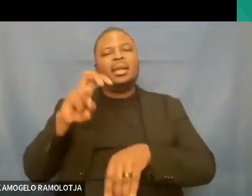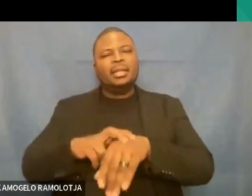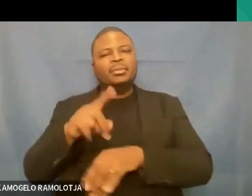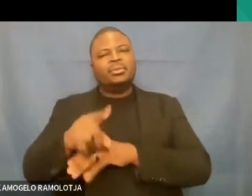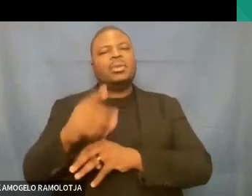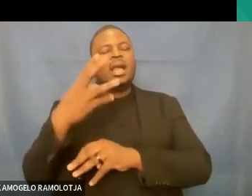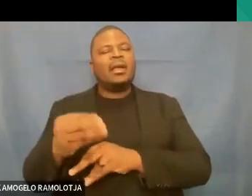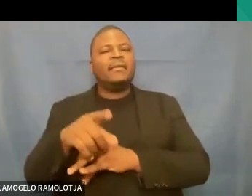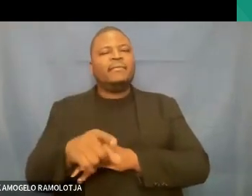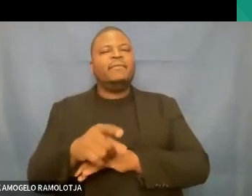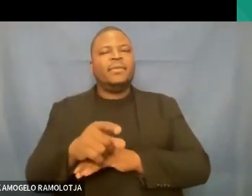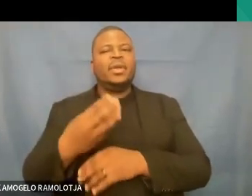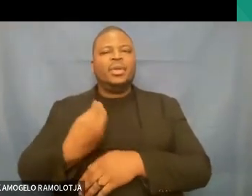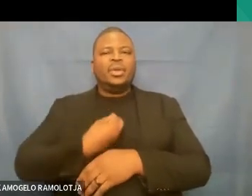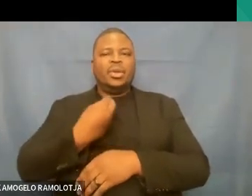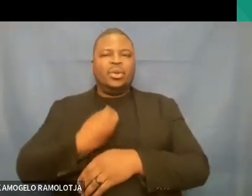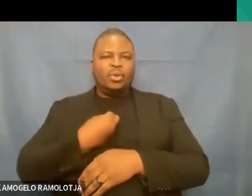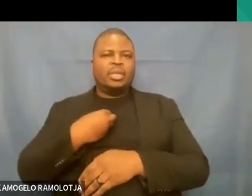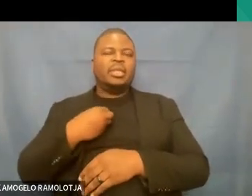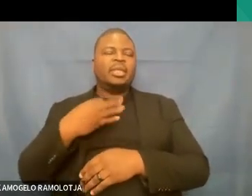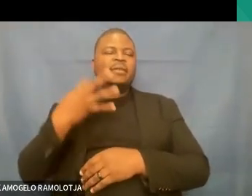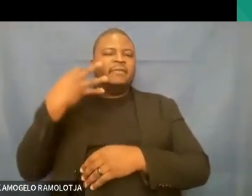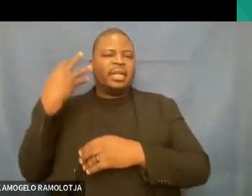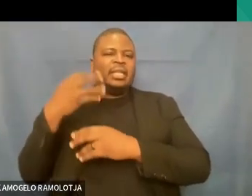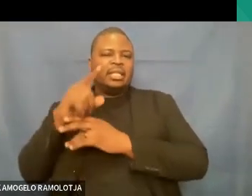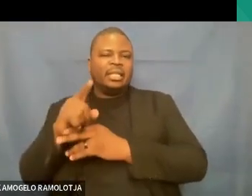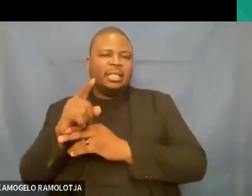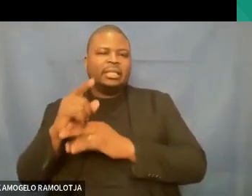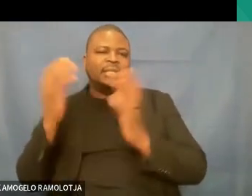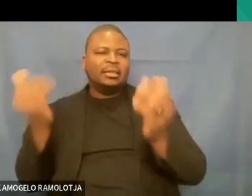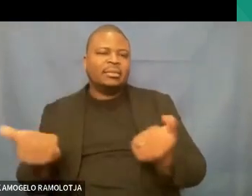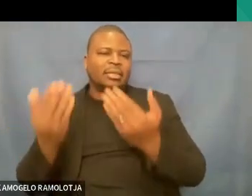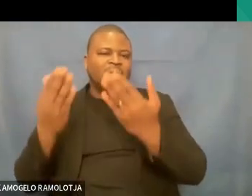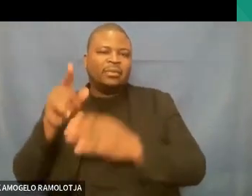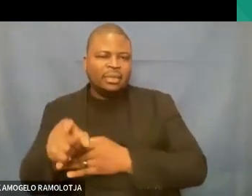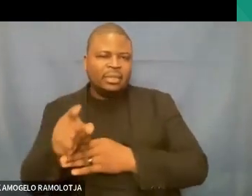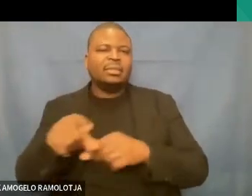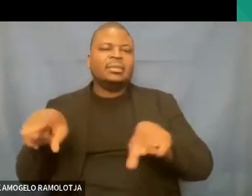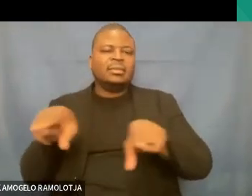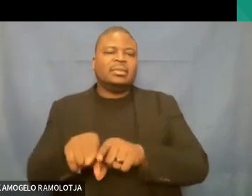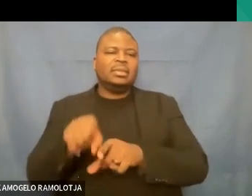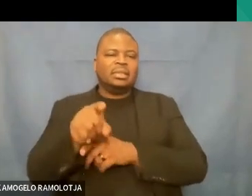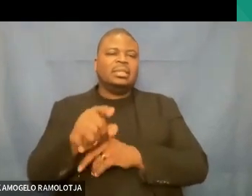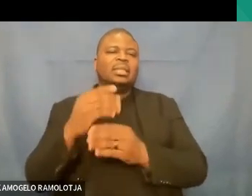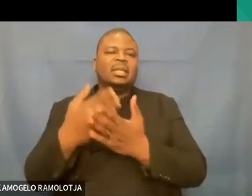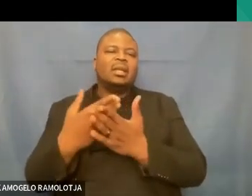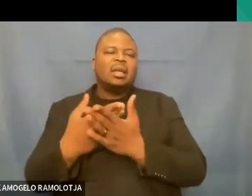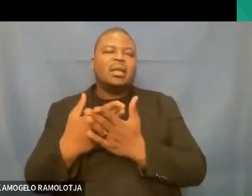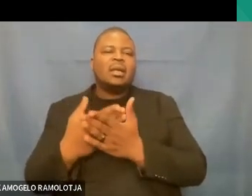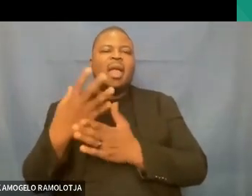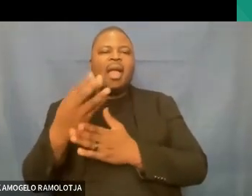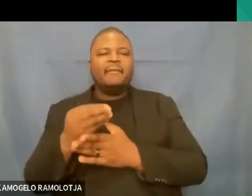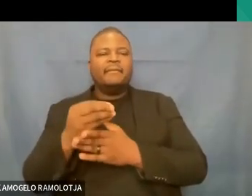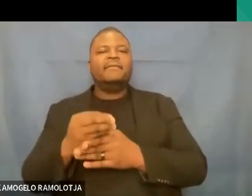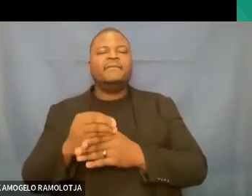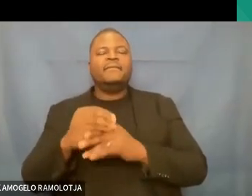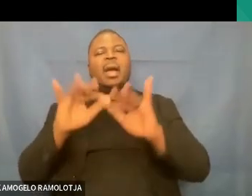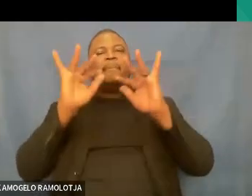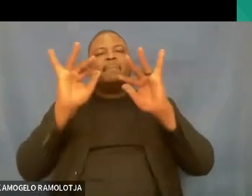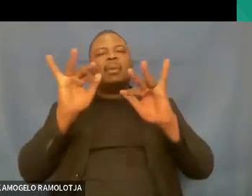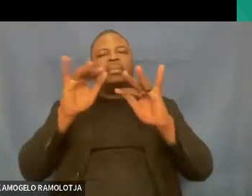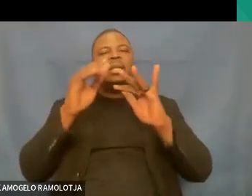points. They need to train providers in child-specific harm reduction and push for public education to reduce stigma.